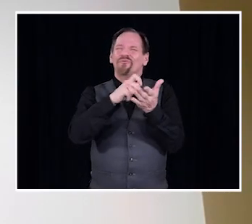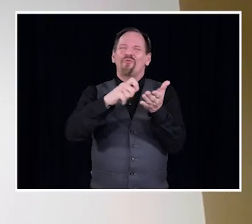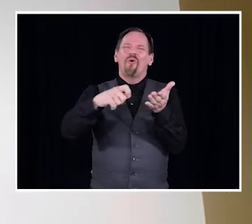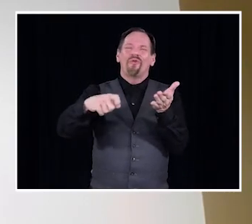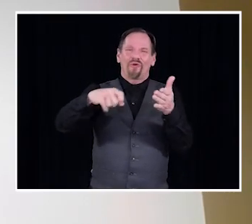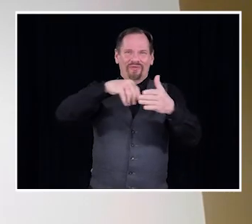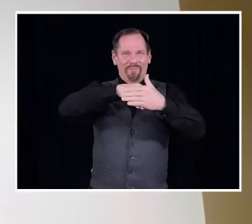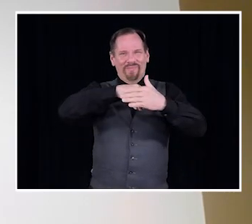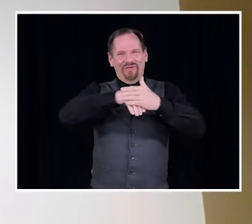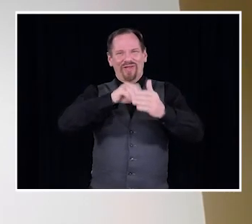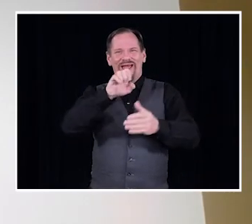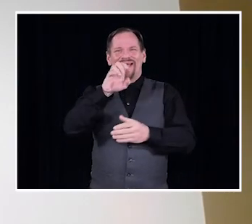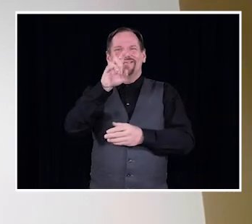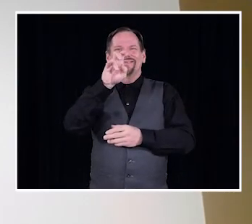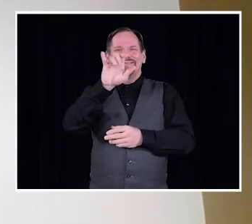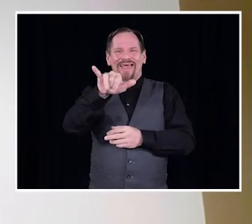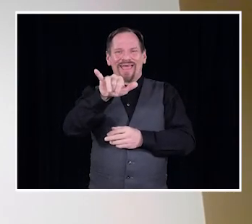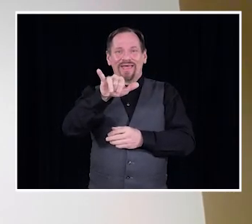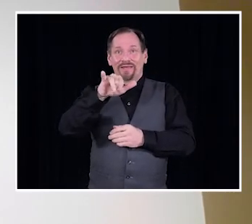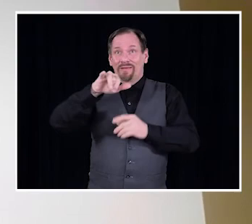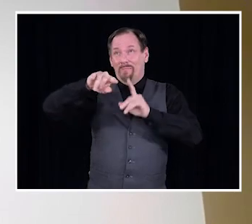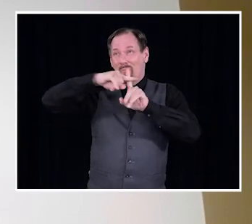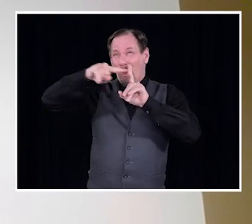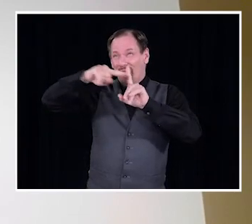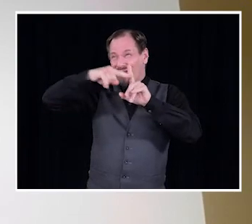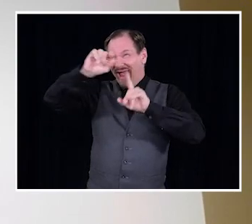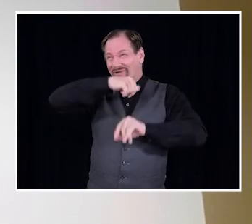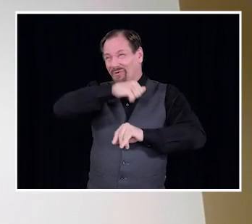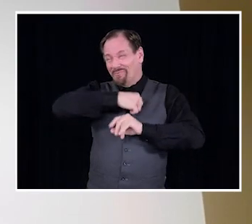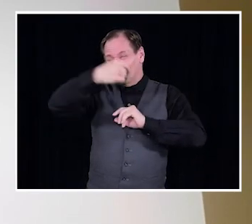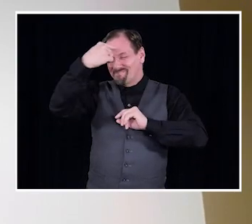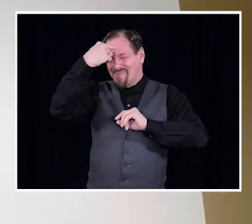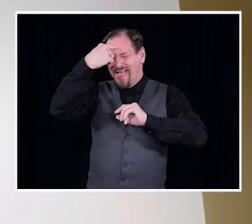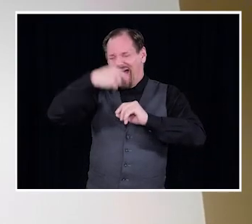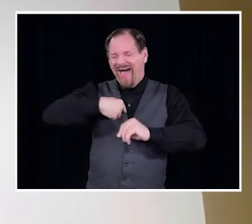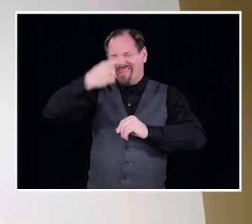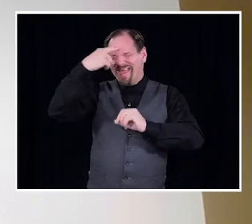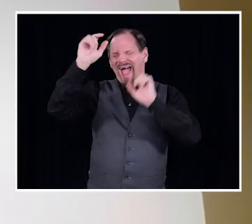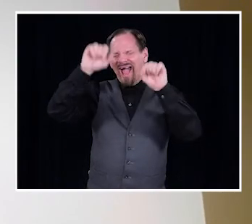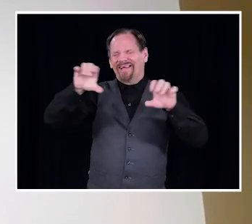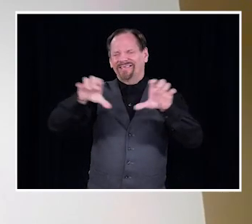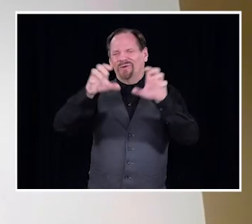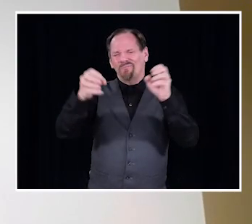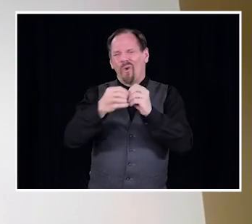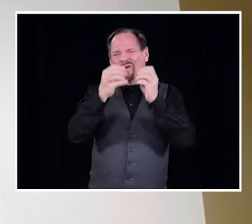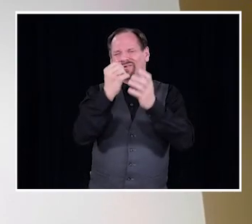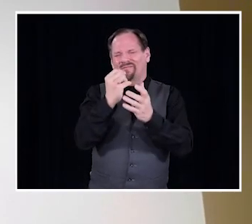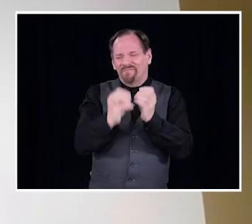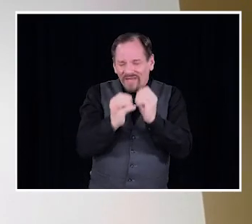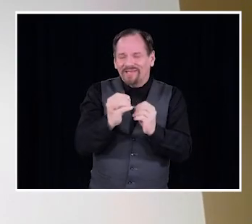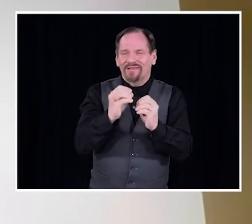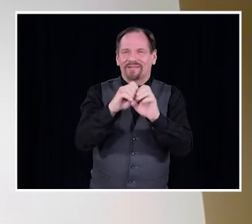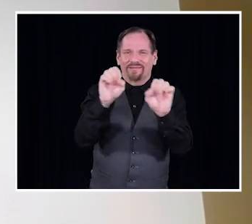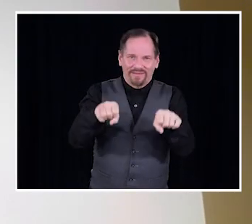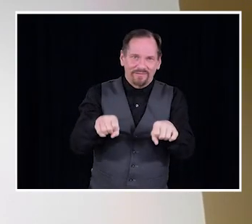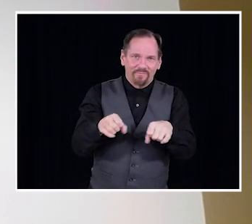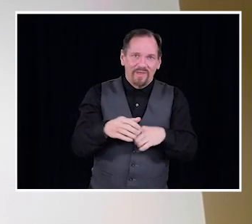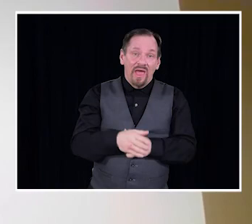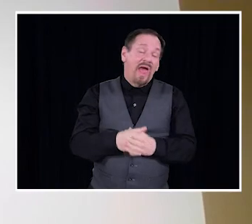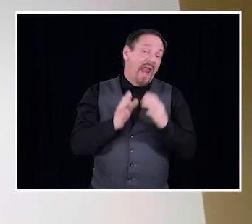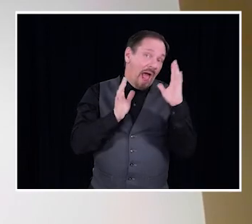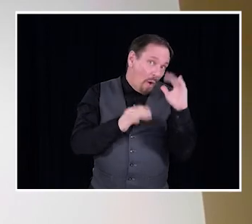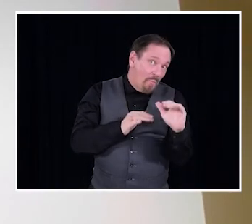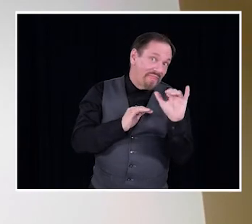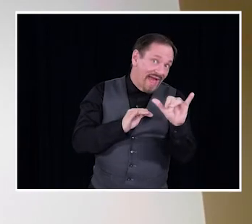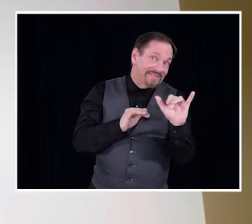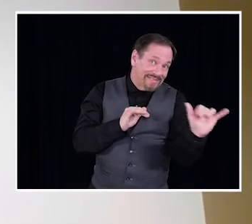essays filled with optimism, that idealistic you who felt we could do more to fix this broken system. And I hope you take